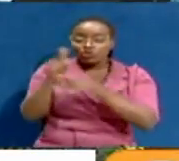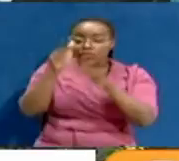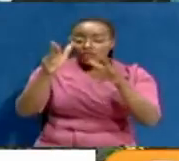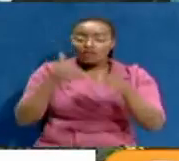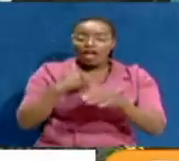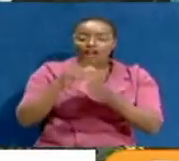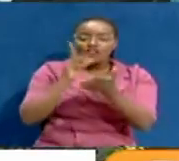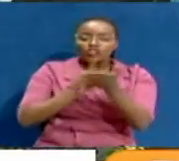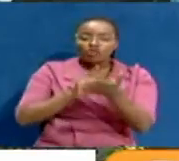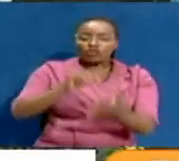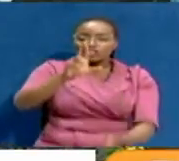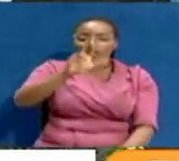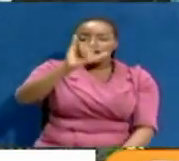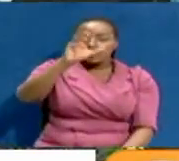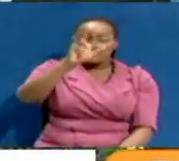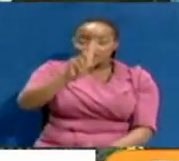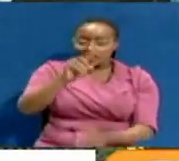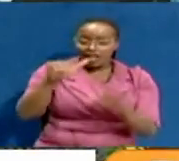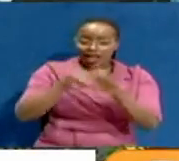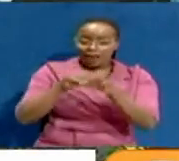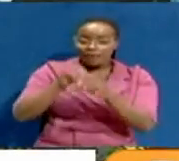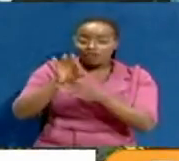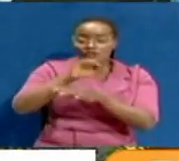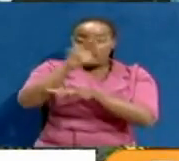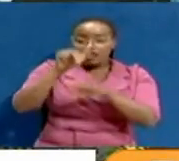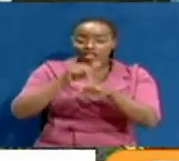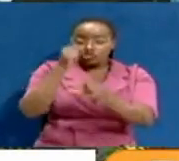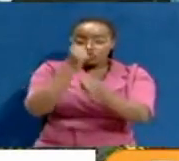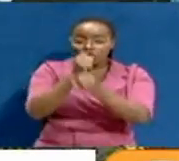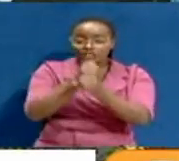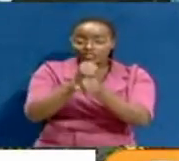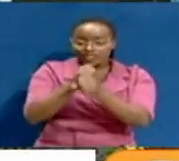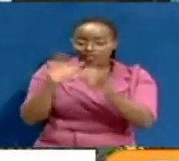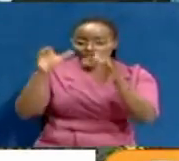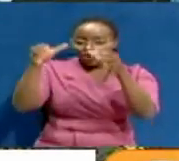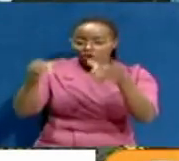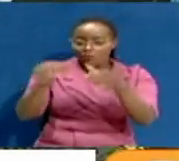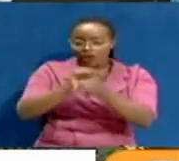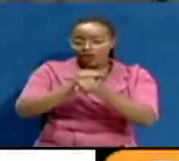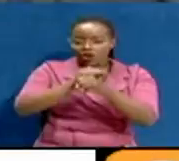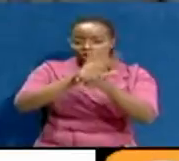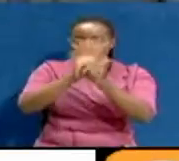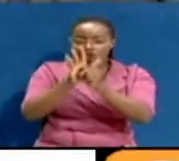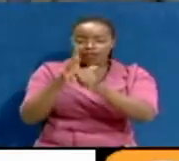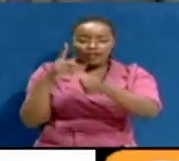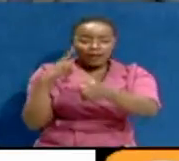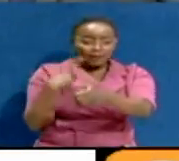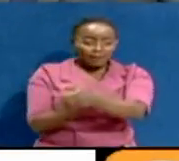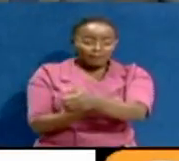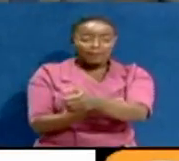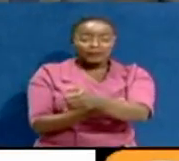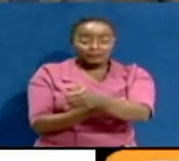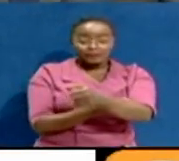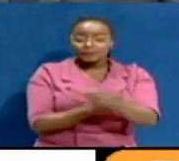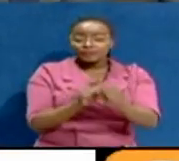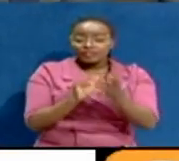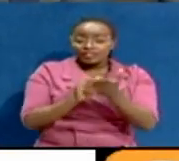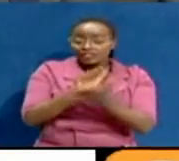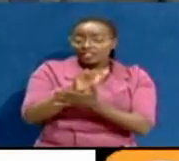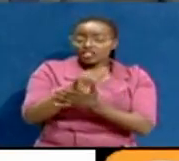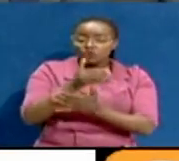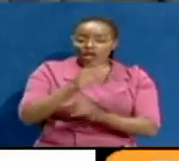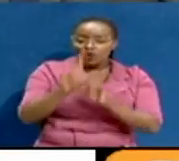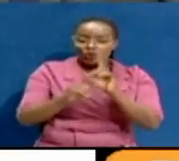Dr. Richard Aya, who is a member of the National Task Force on COVID-19 vaccine deployment. Remember, send in your